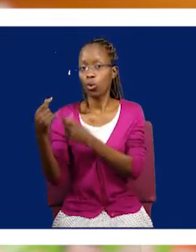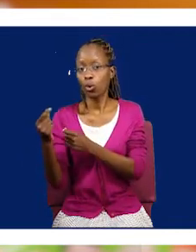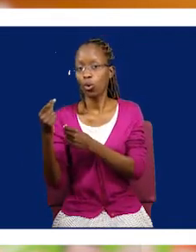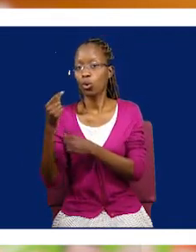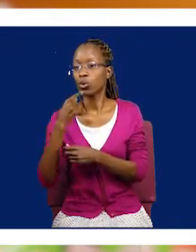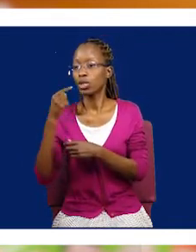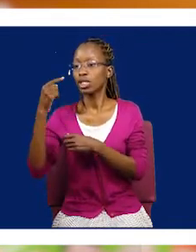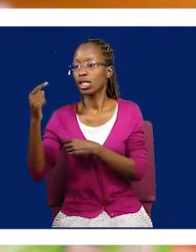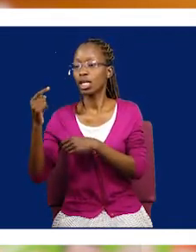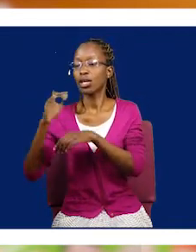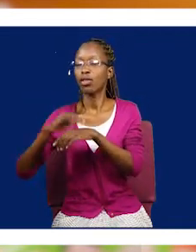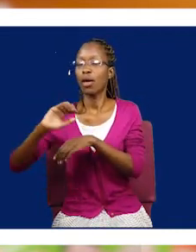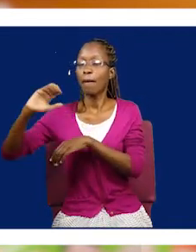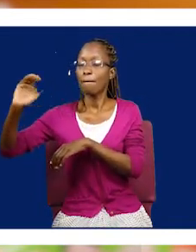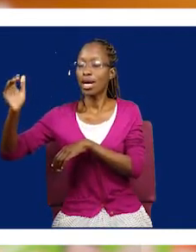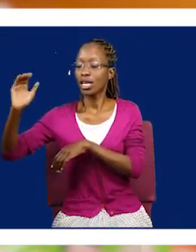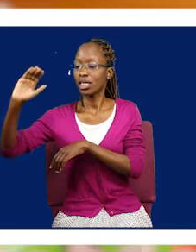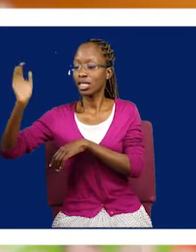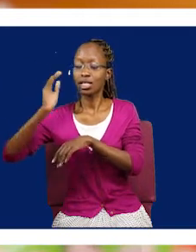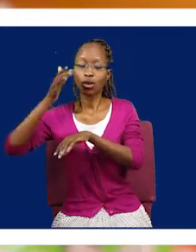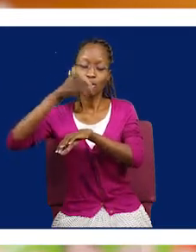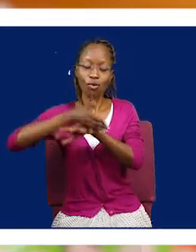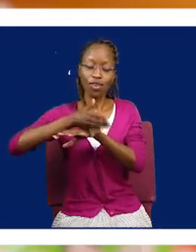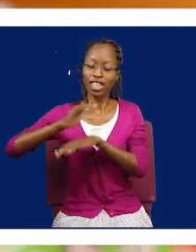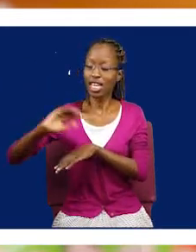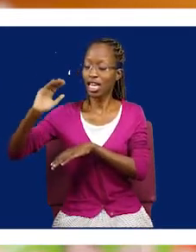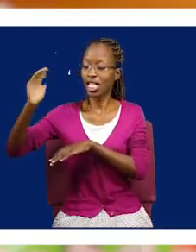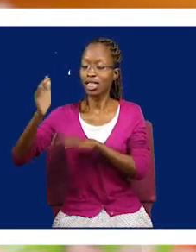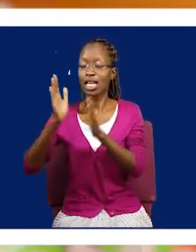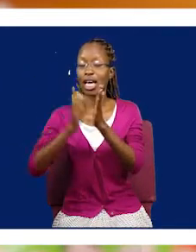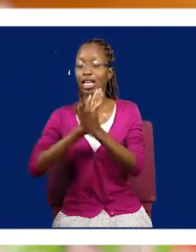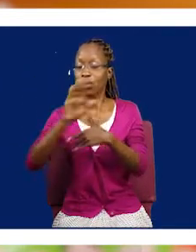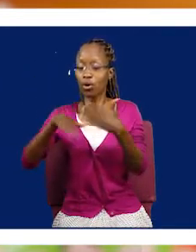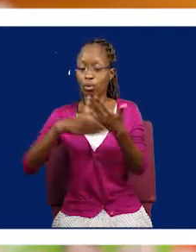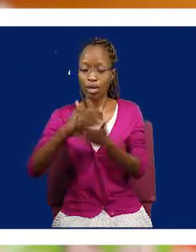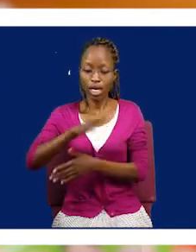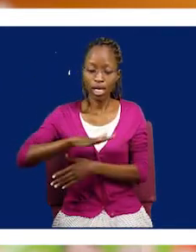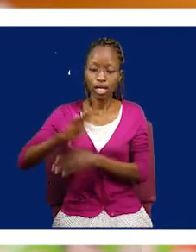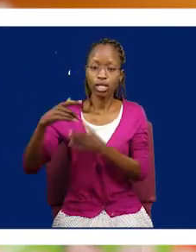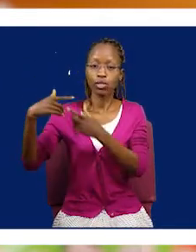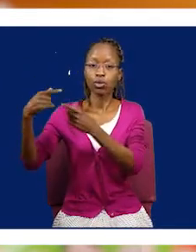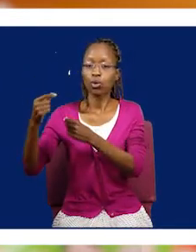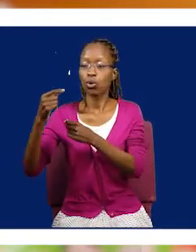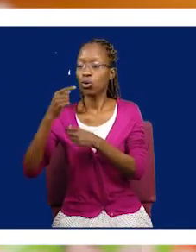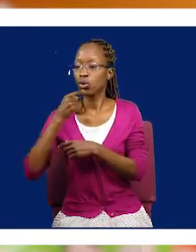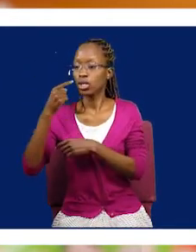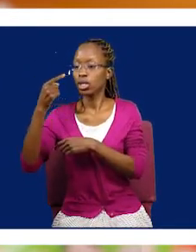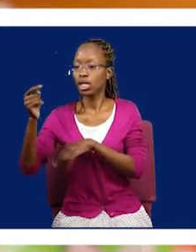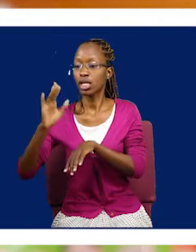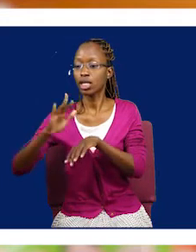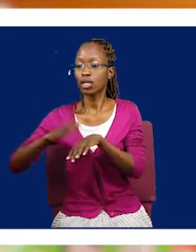it on the mountains, over the hills and everywhere.